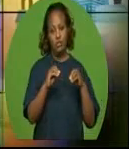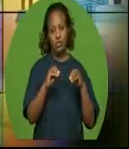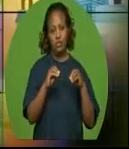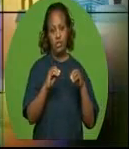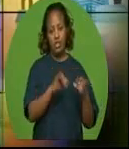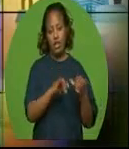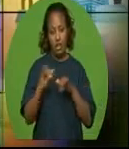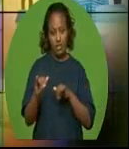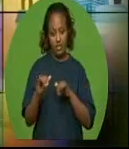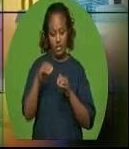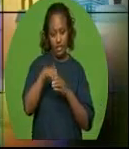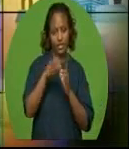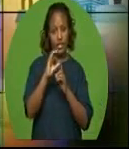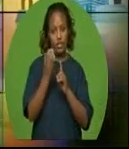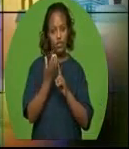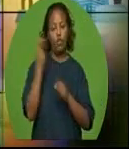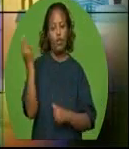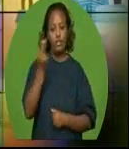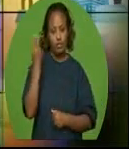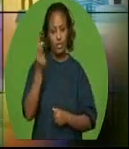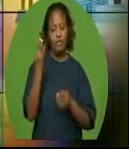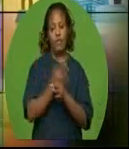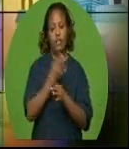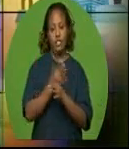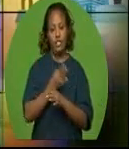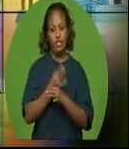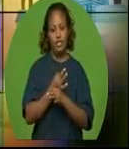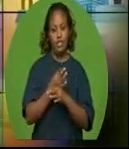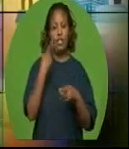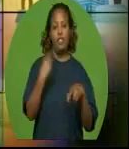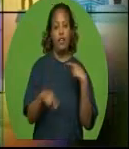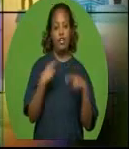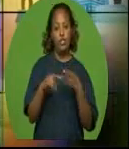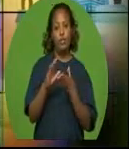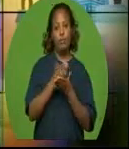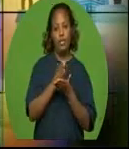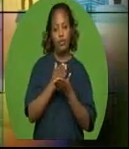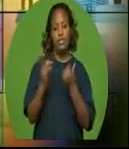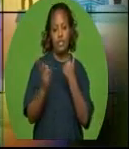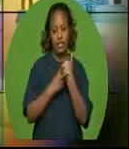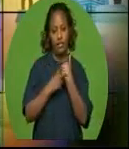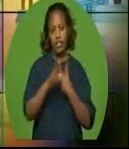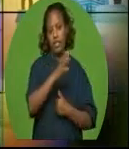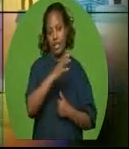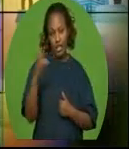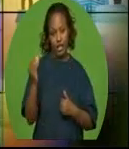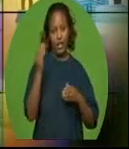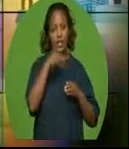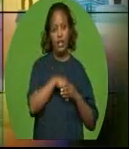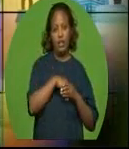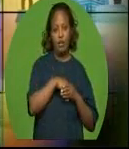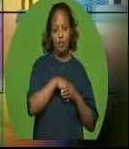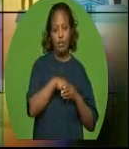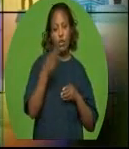Students, as is in the case of the consumption function, the relationships between saving